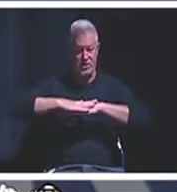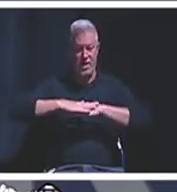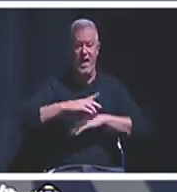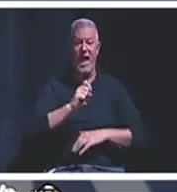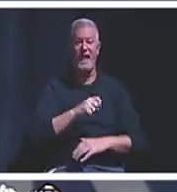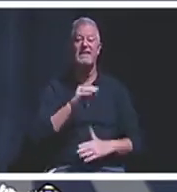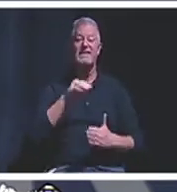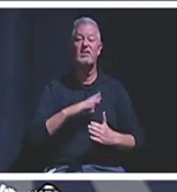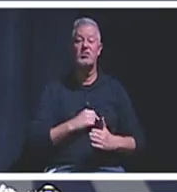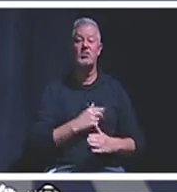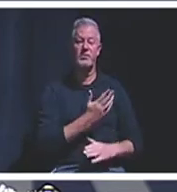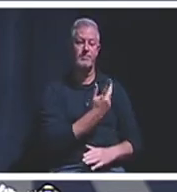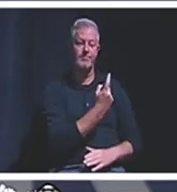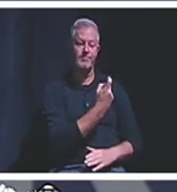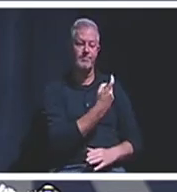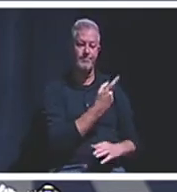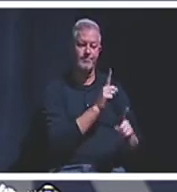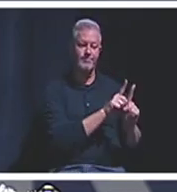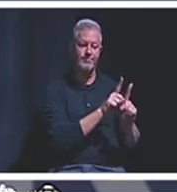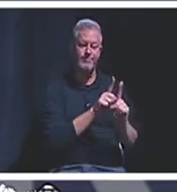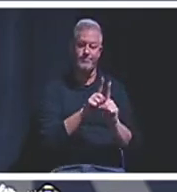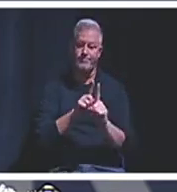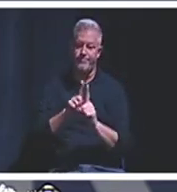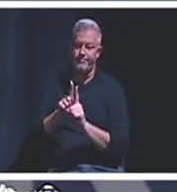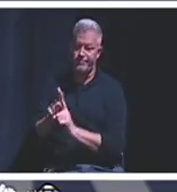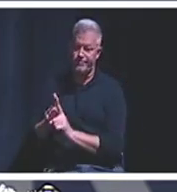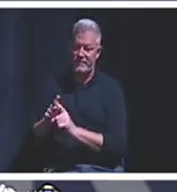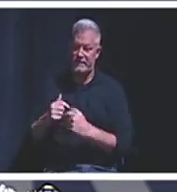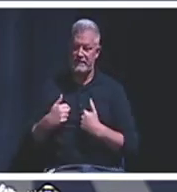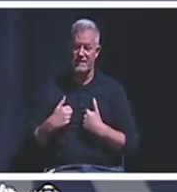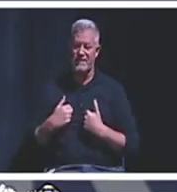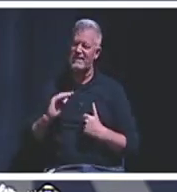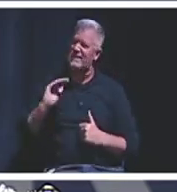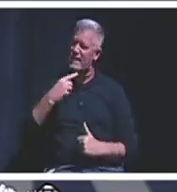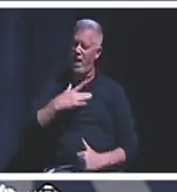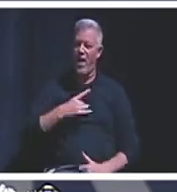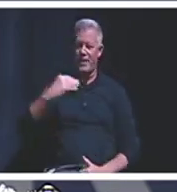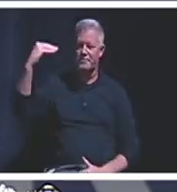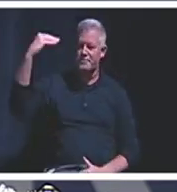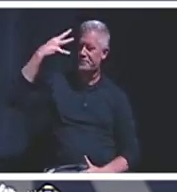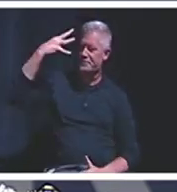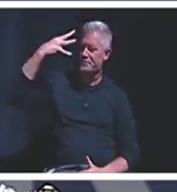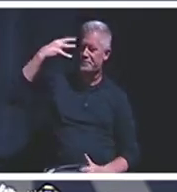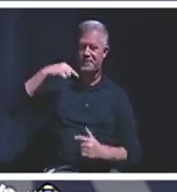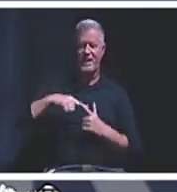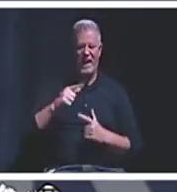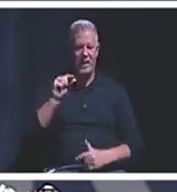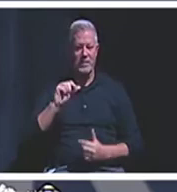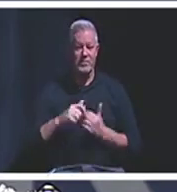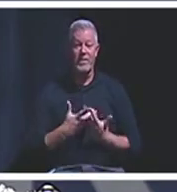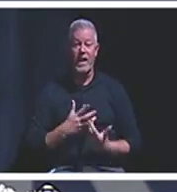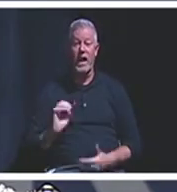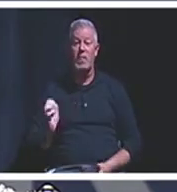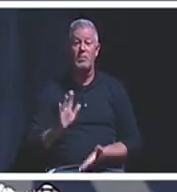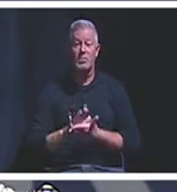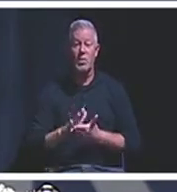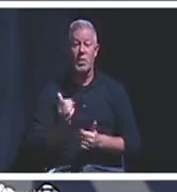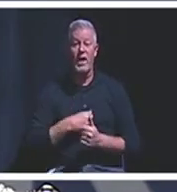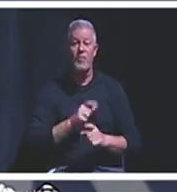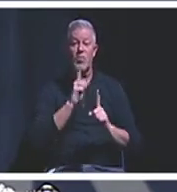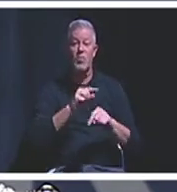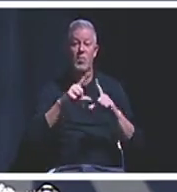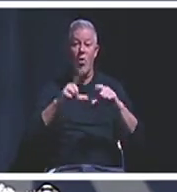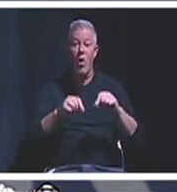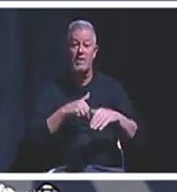by the teachers. I guess I liked the limelight a little bit. In elementary school, every time a report card was sent